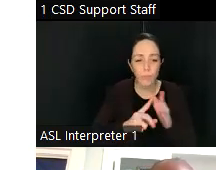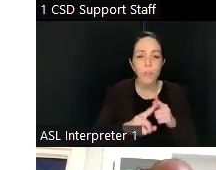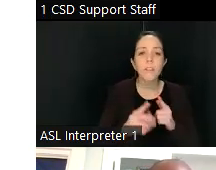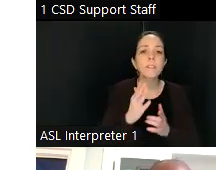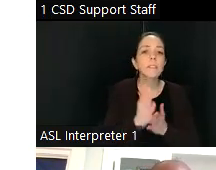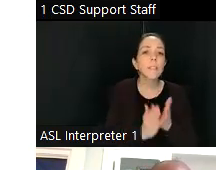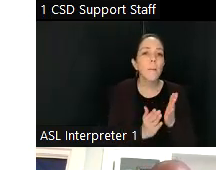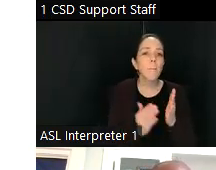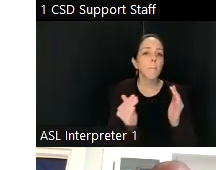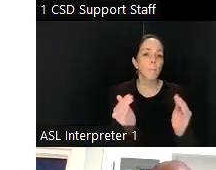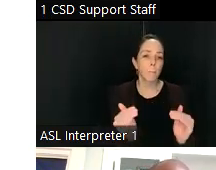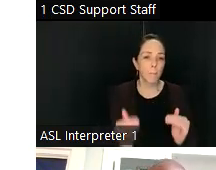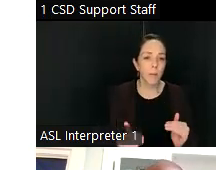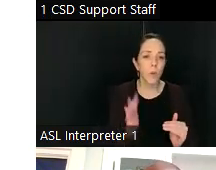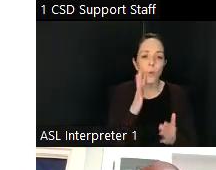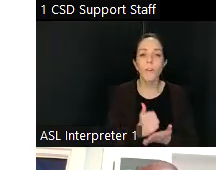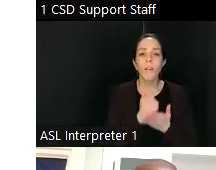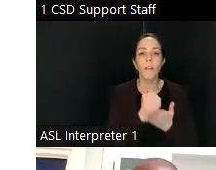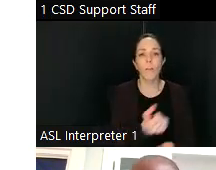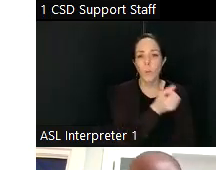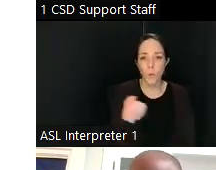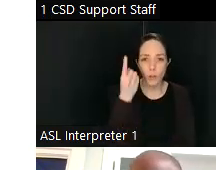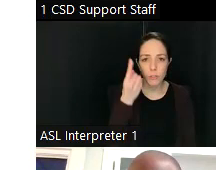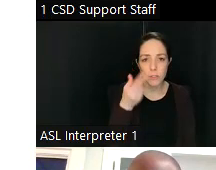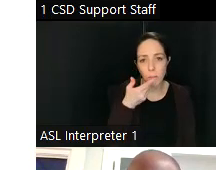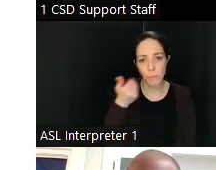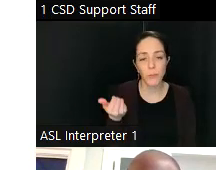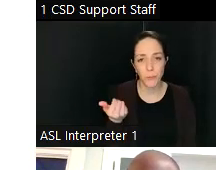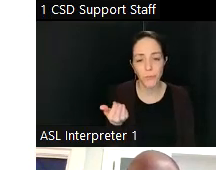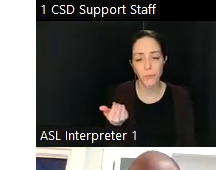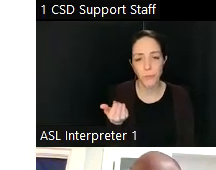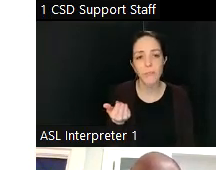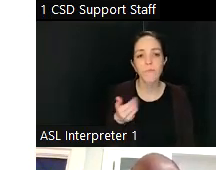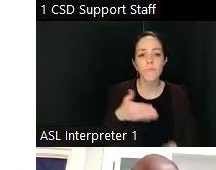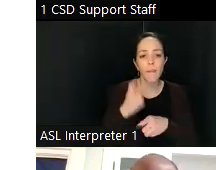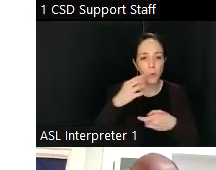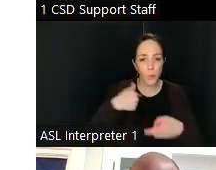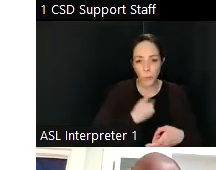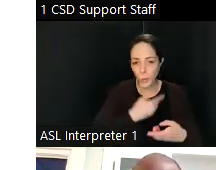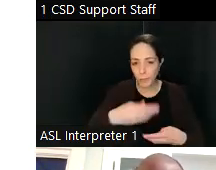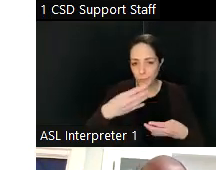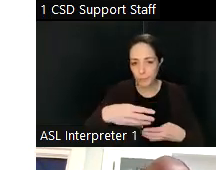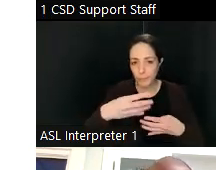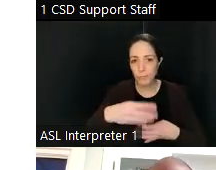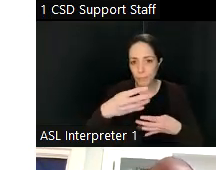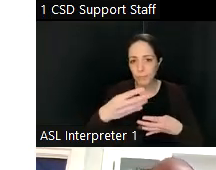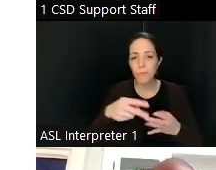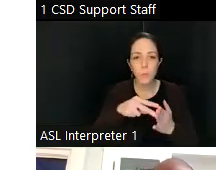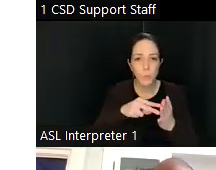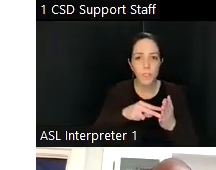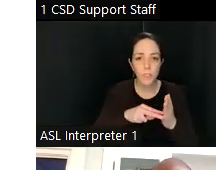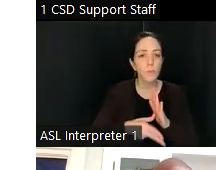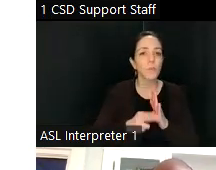help, of the subsections of compensation that might help with narrowing that field. And for the members